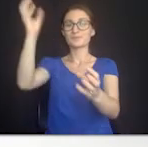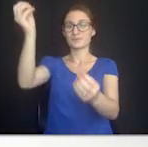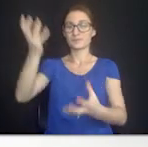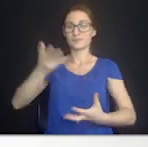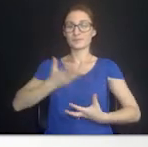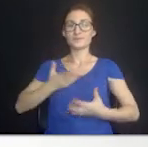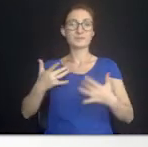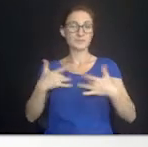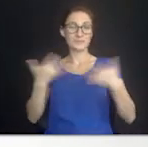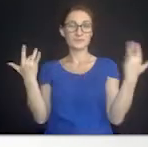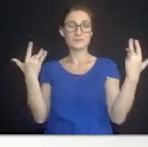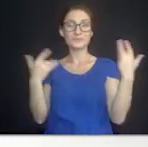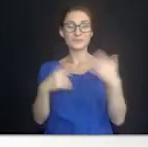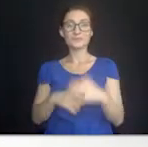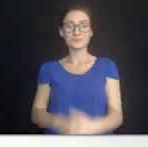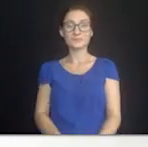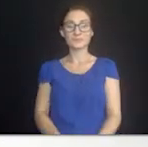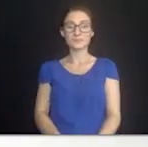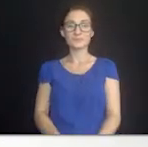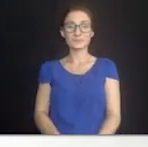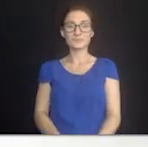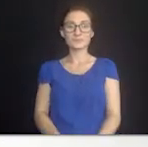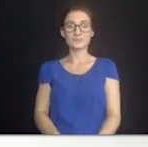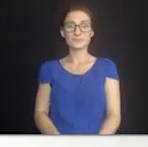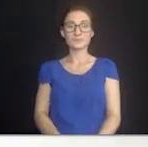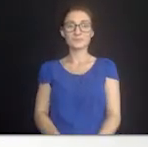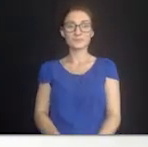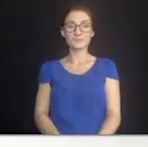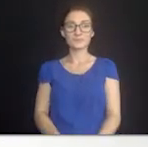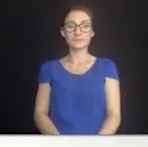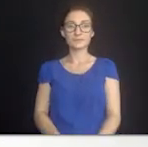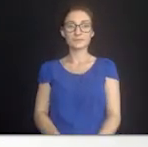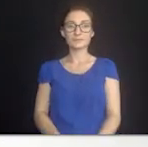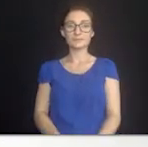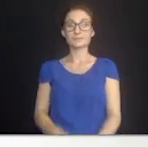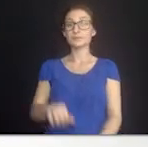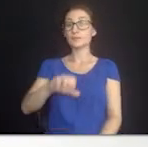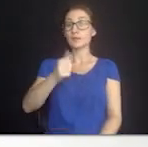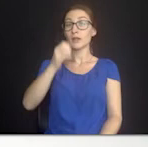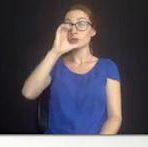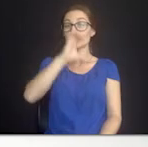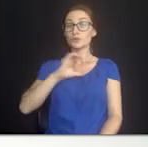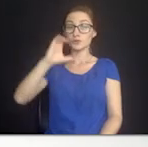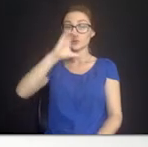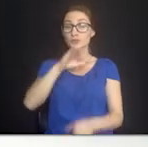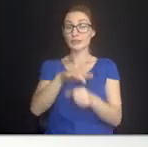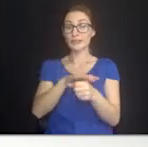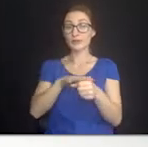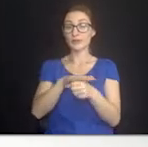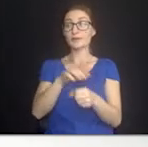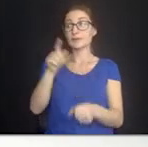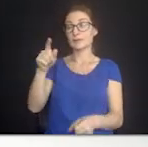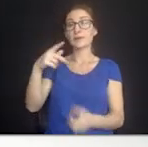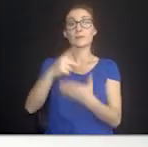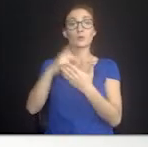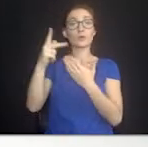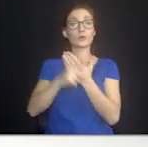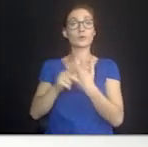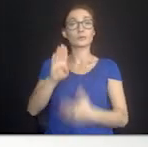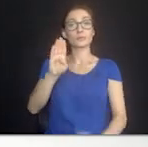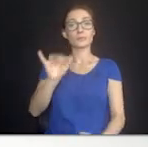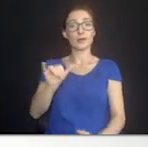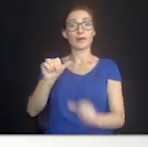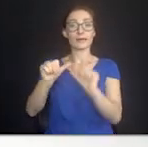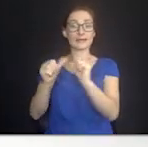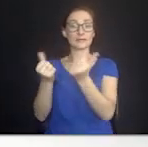and they can let us know what exactly is not working on that website. The other search area is our programs